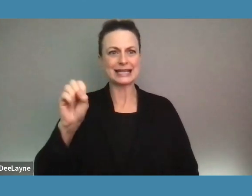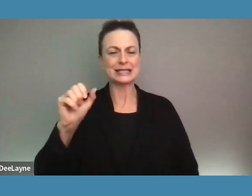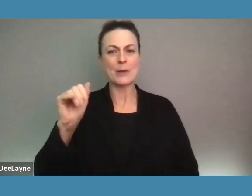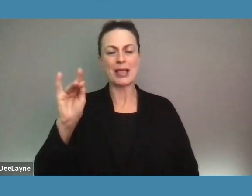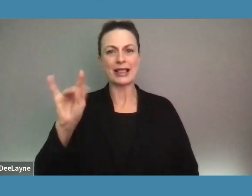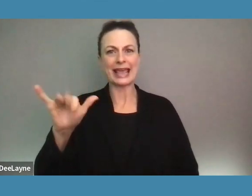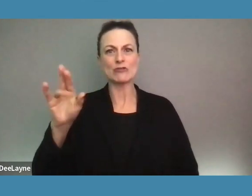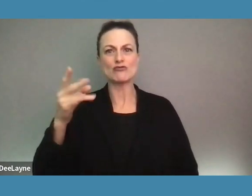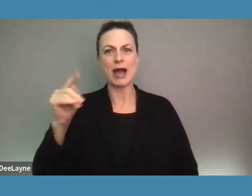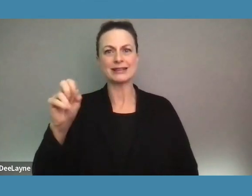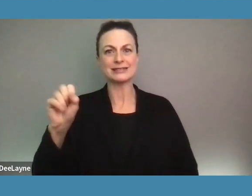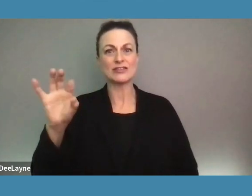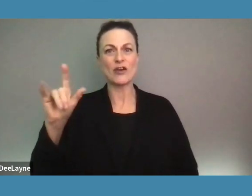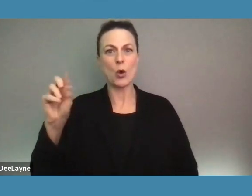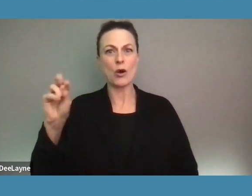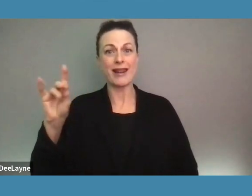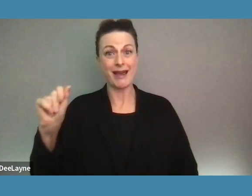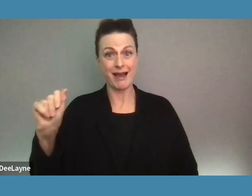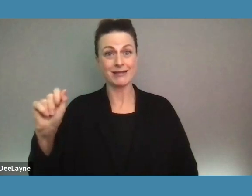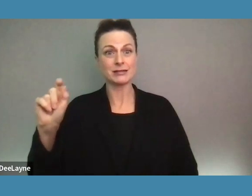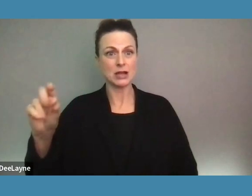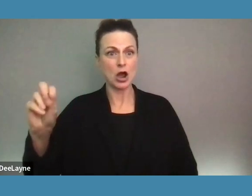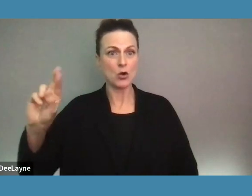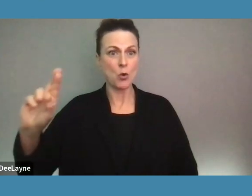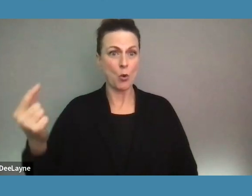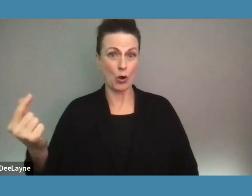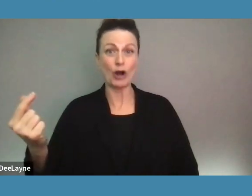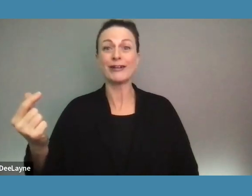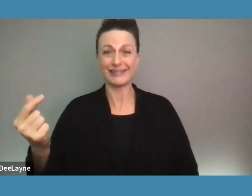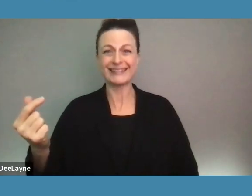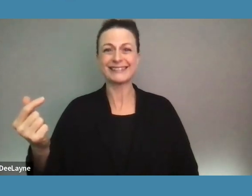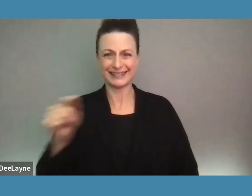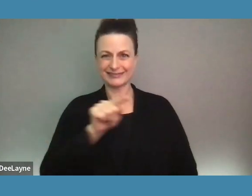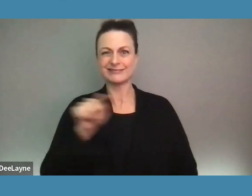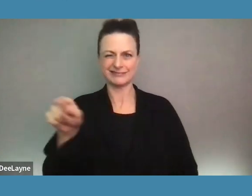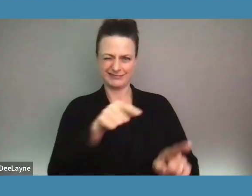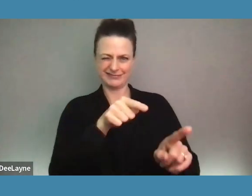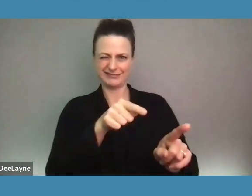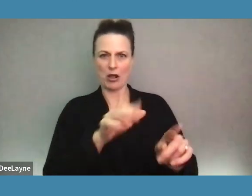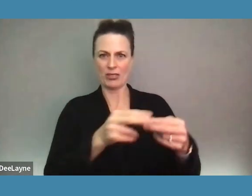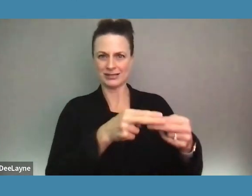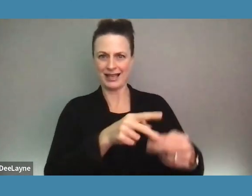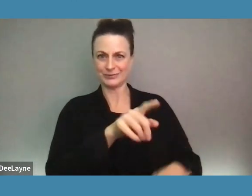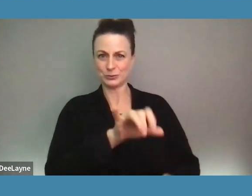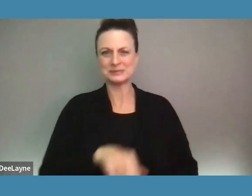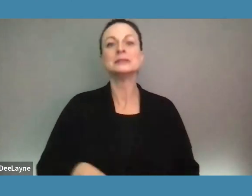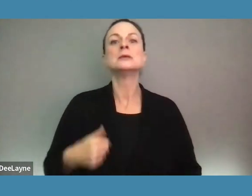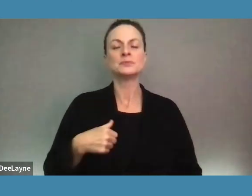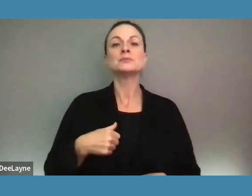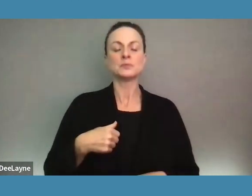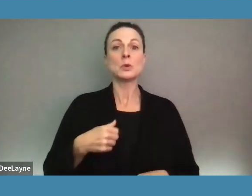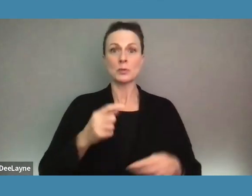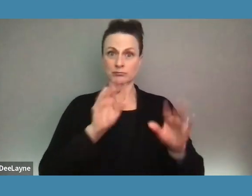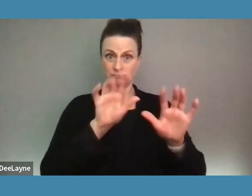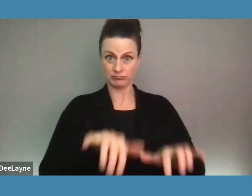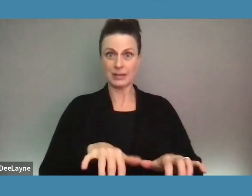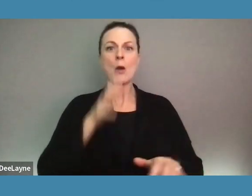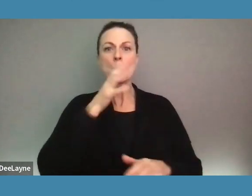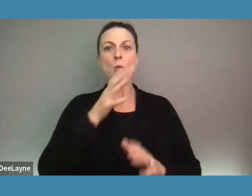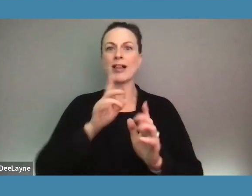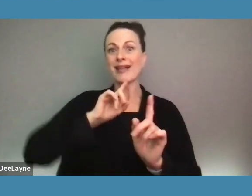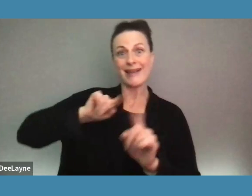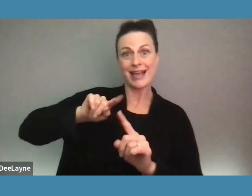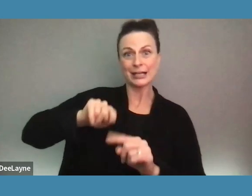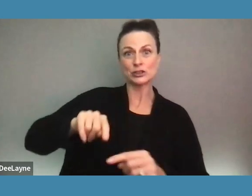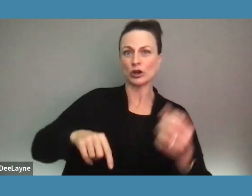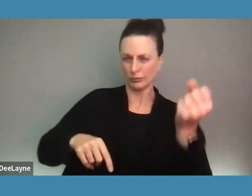webinar@disabilityrightsflorida.org. And you can ask questions there and we'll make note of them and ask them at the end. You can, like I said, you can